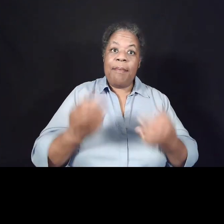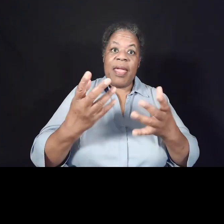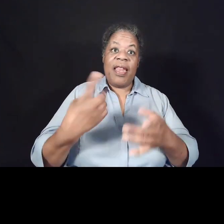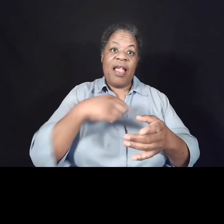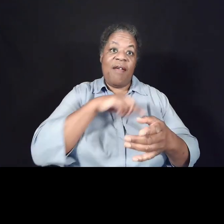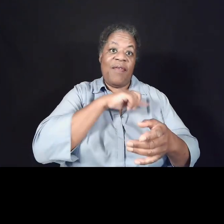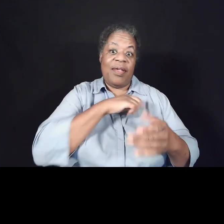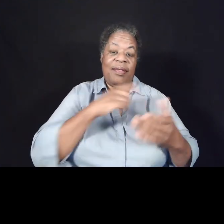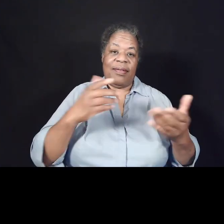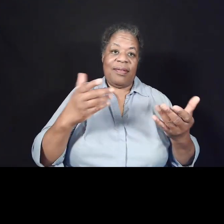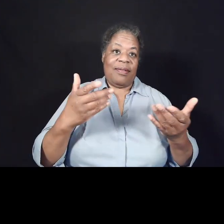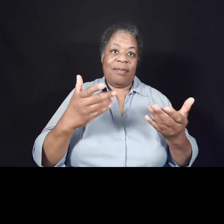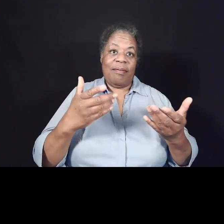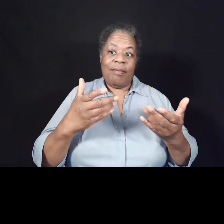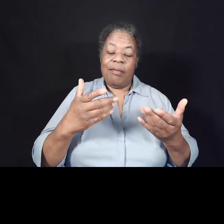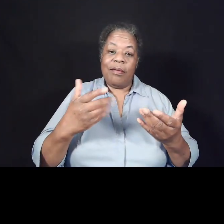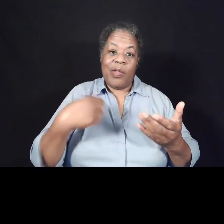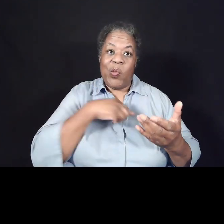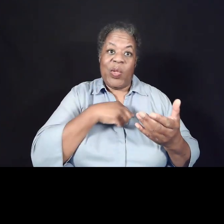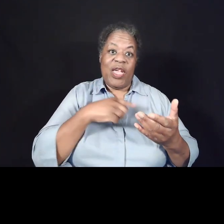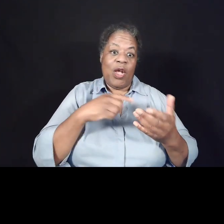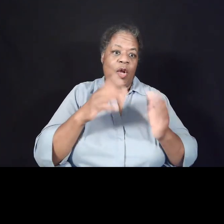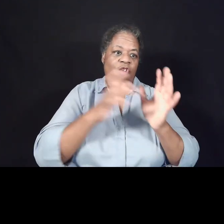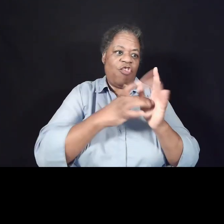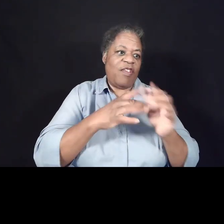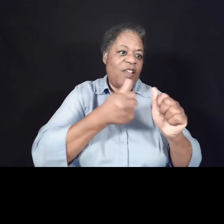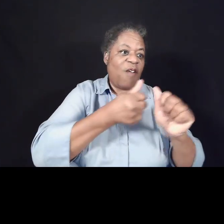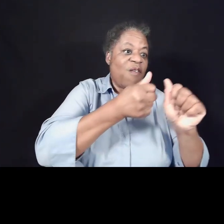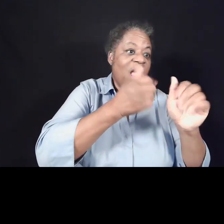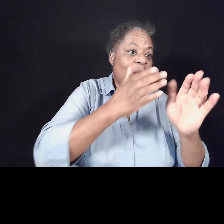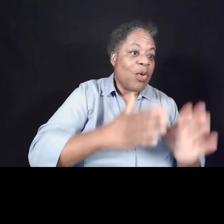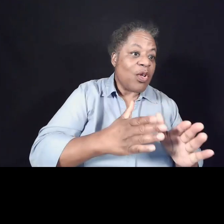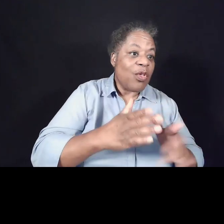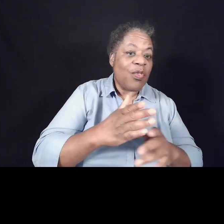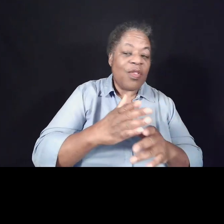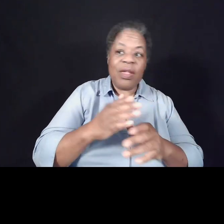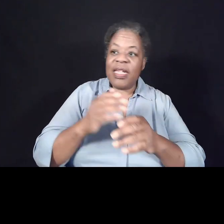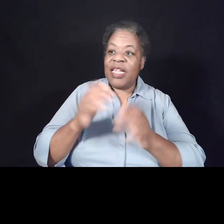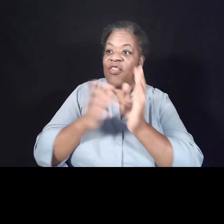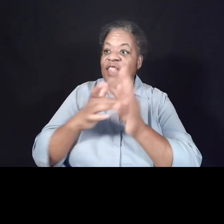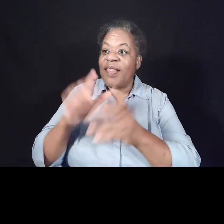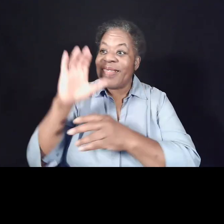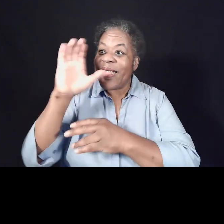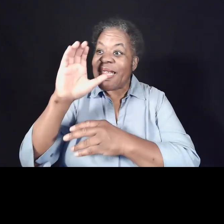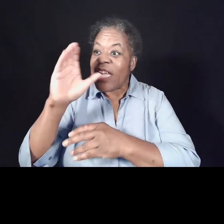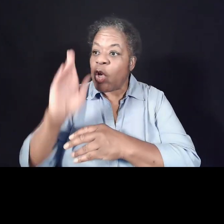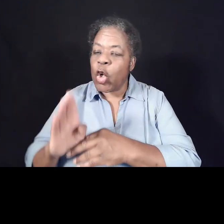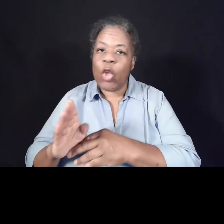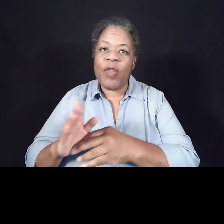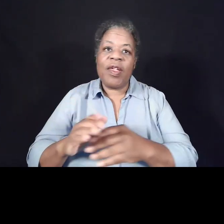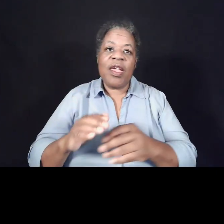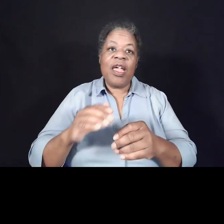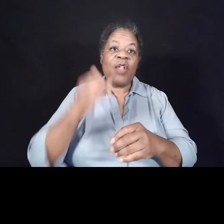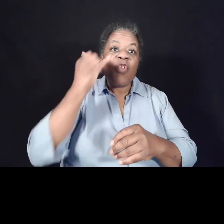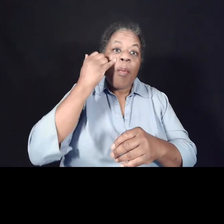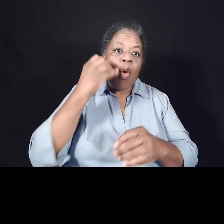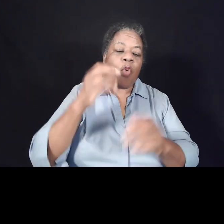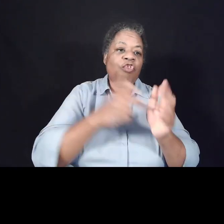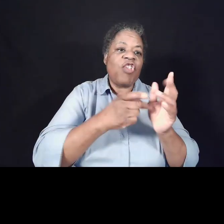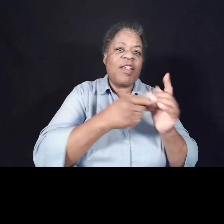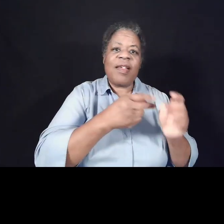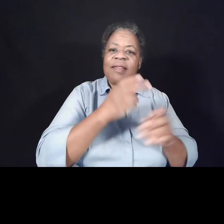Jesus followers or Jesus seekers. Suppose Jesus were to turn around and ask you today,